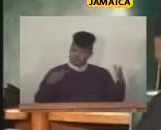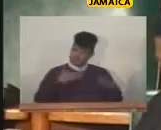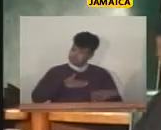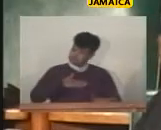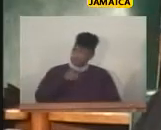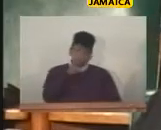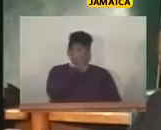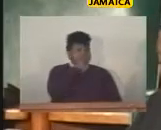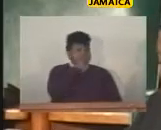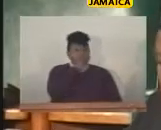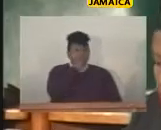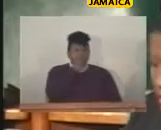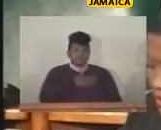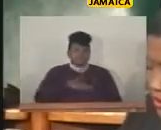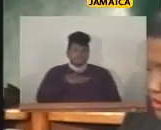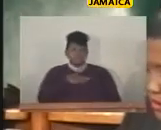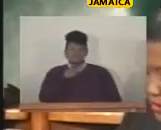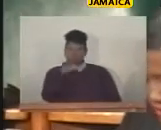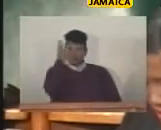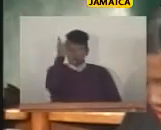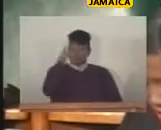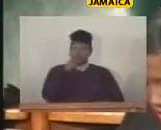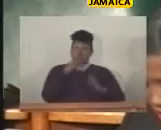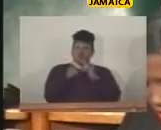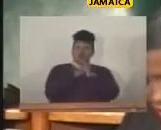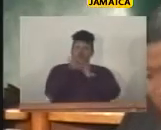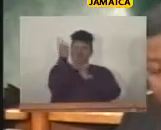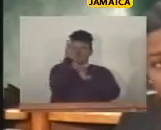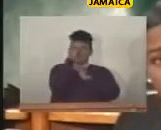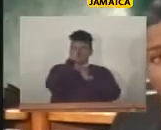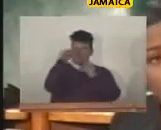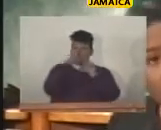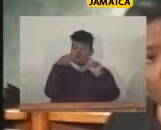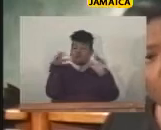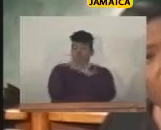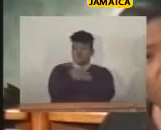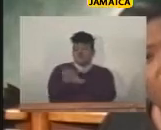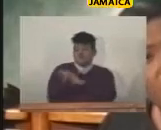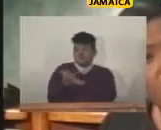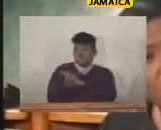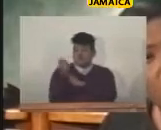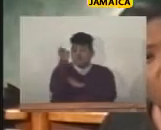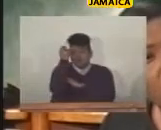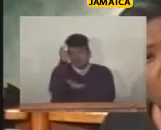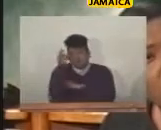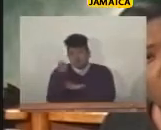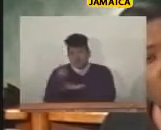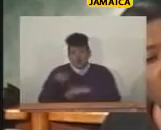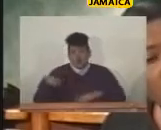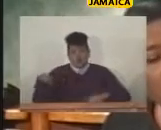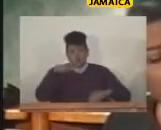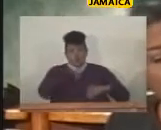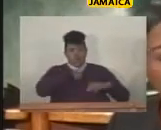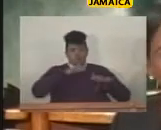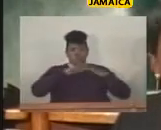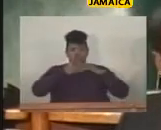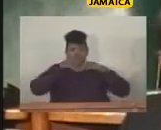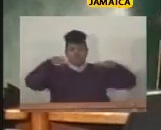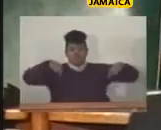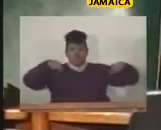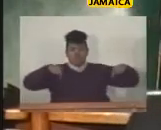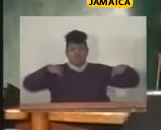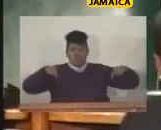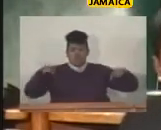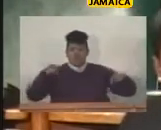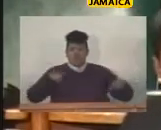so. Because, Mr. President, it is only when criminals understand that we, Jamaica,